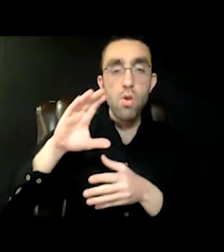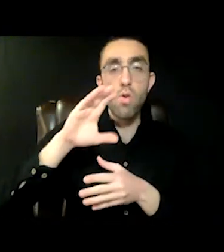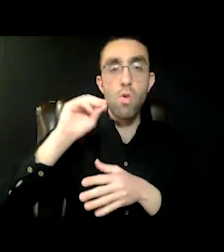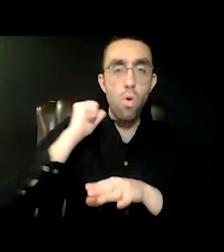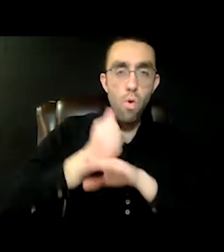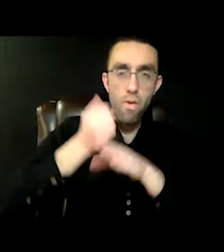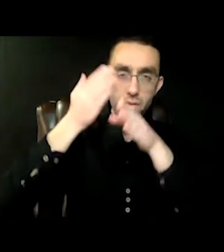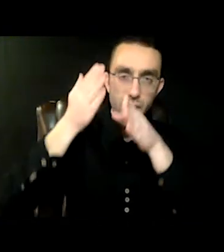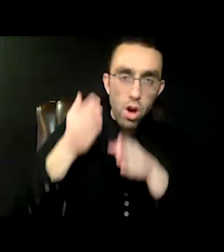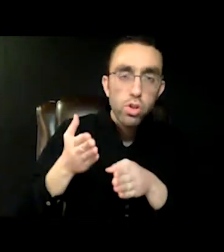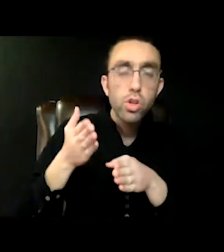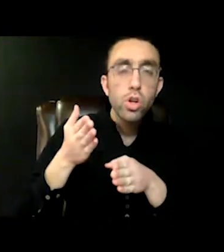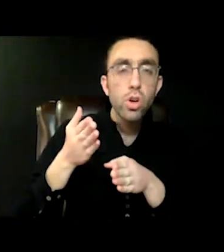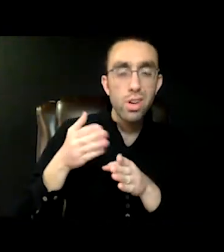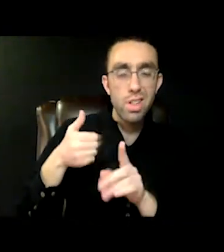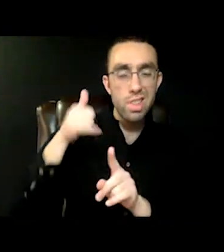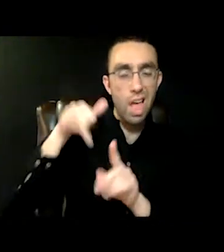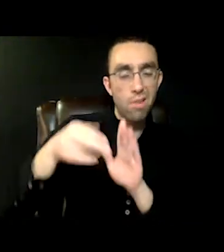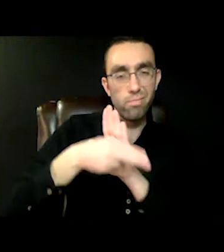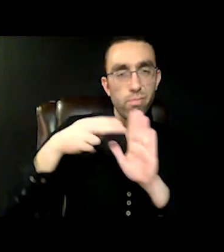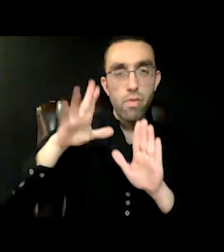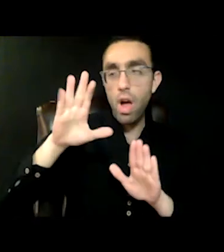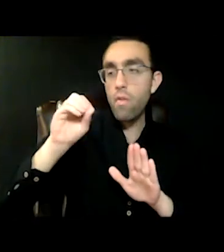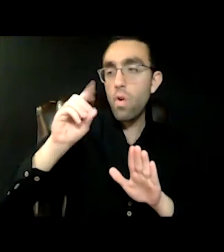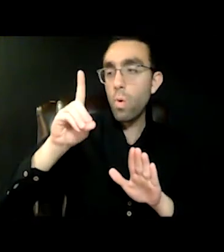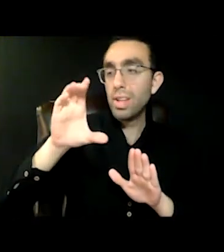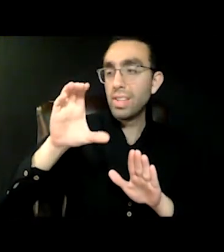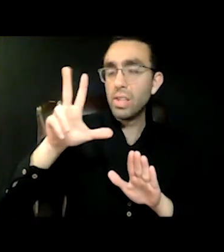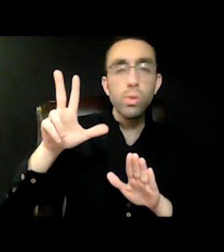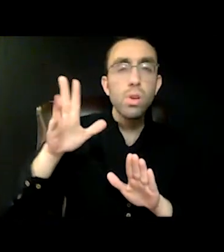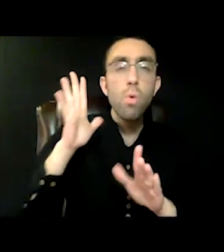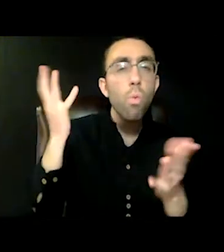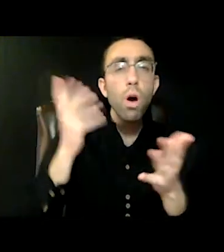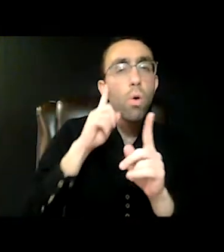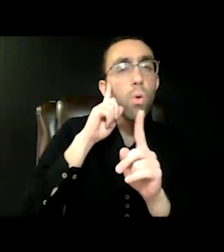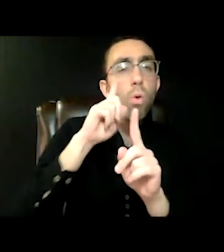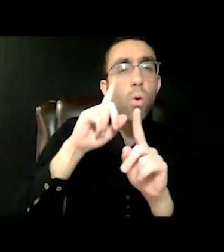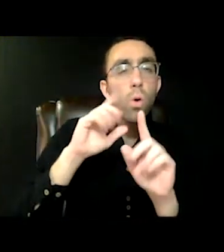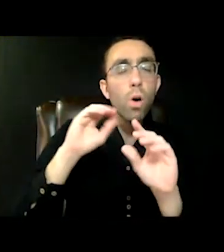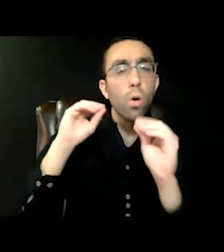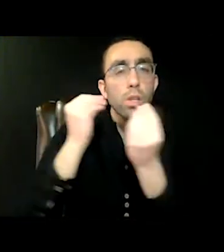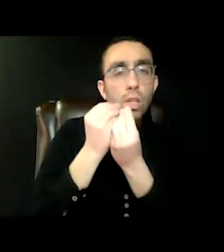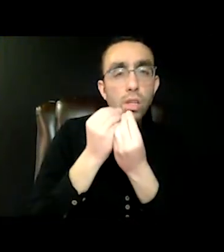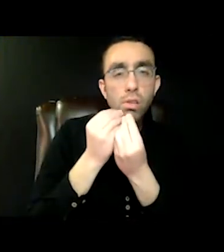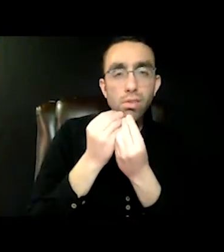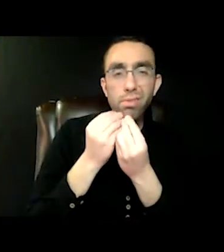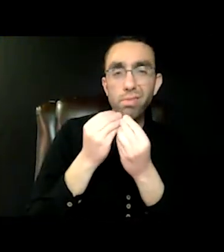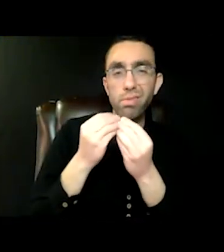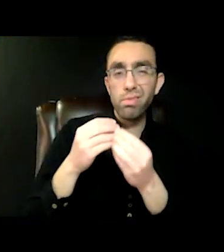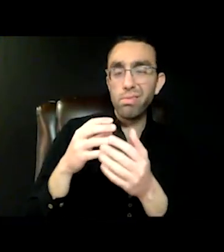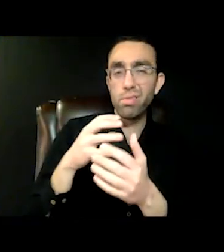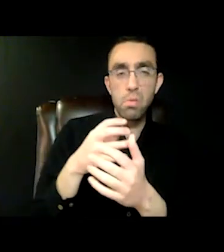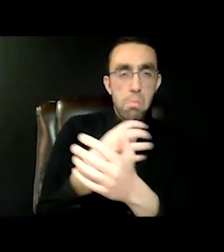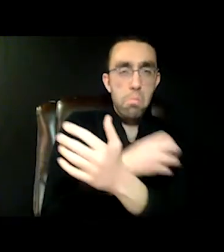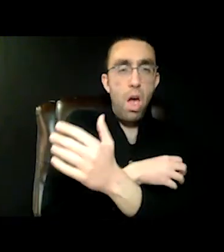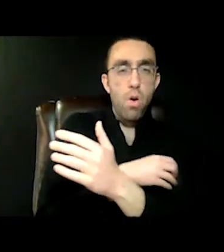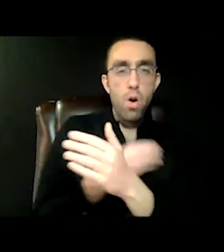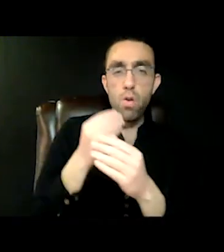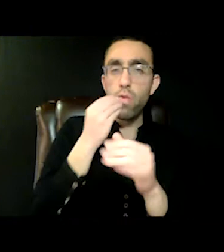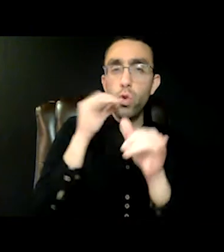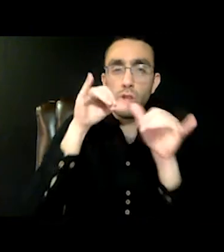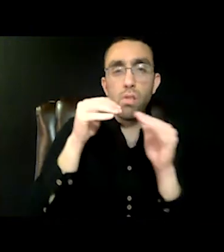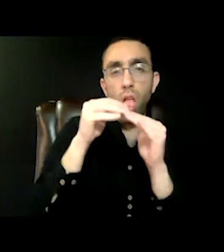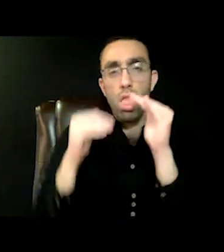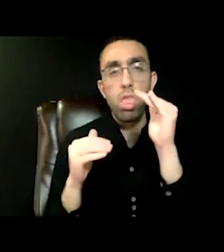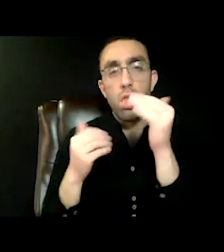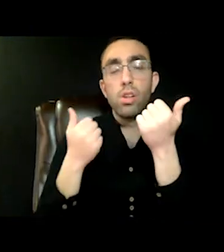nonprofit that confronts the unjust power in the food system. A Growing Culture is a movement